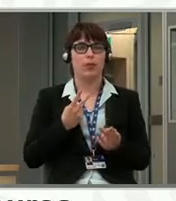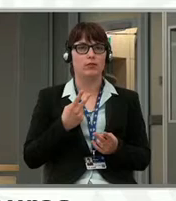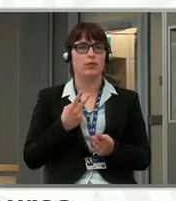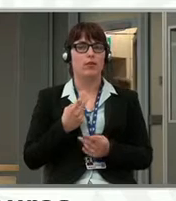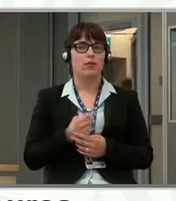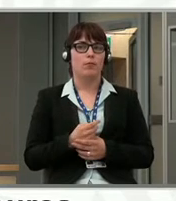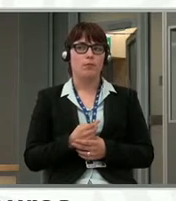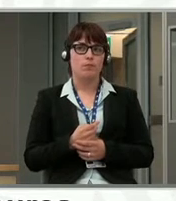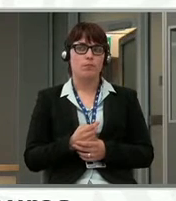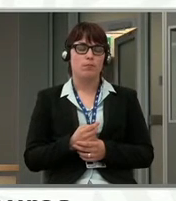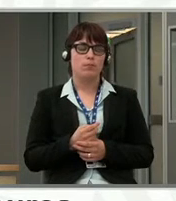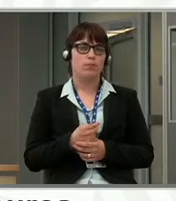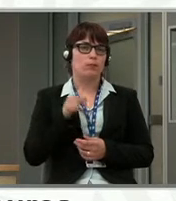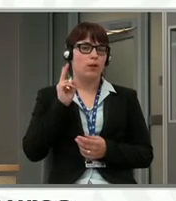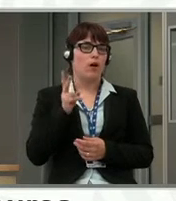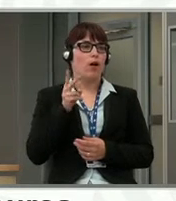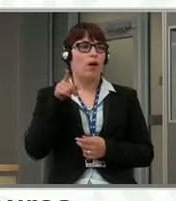welcoming statement,